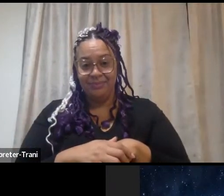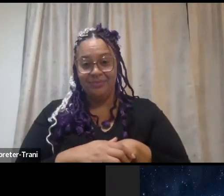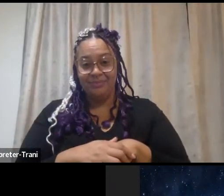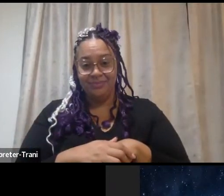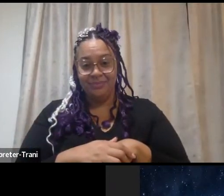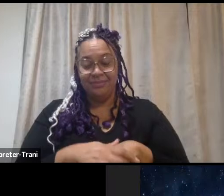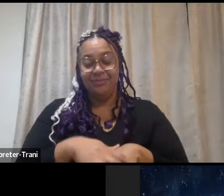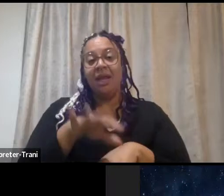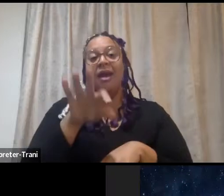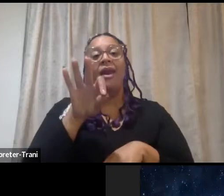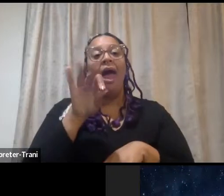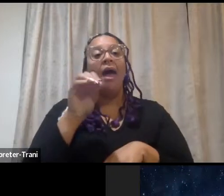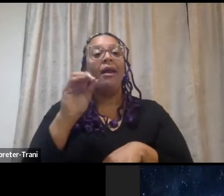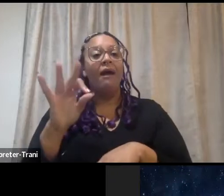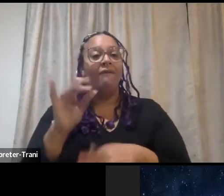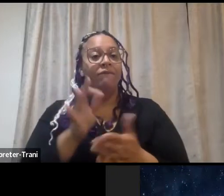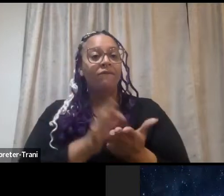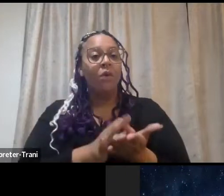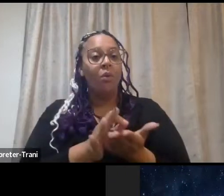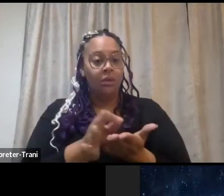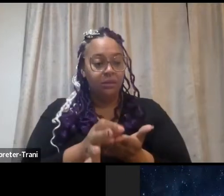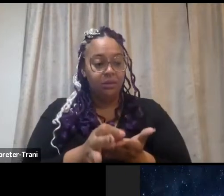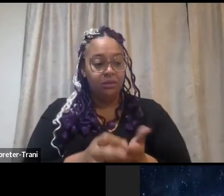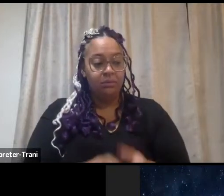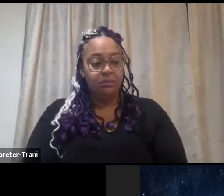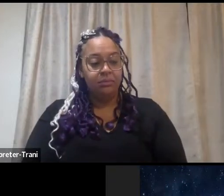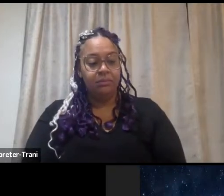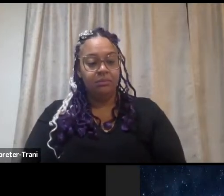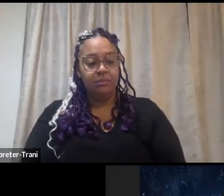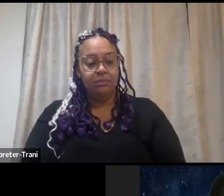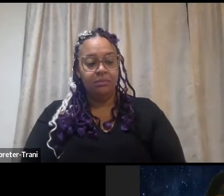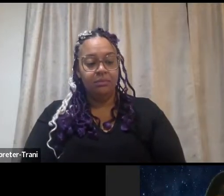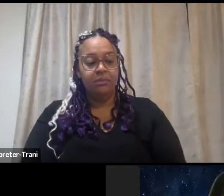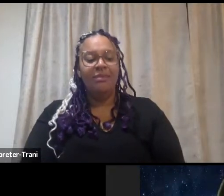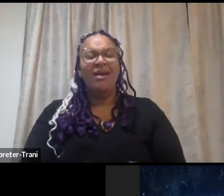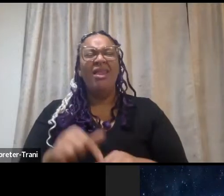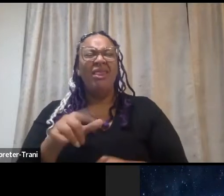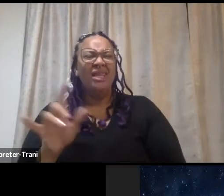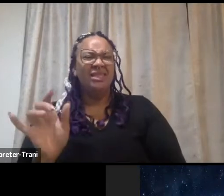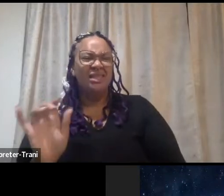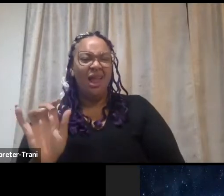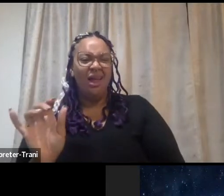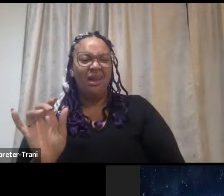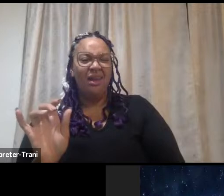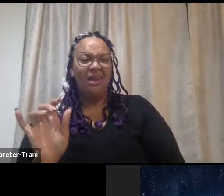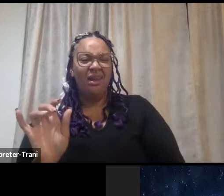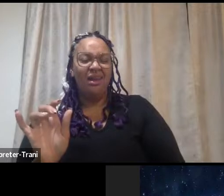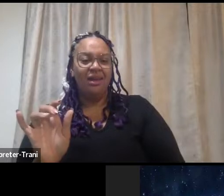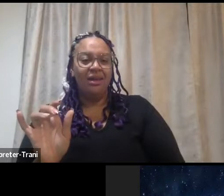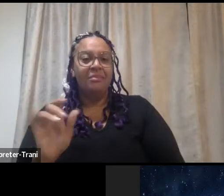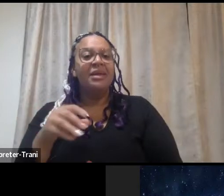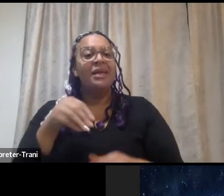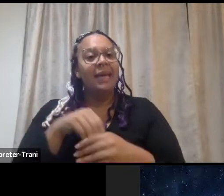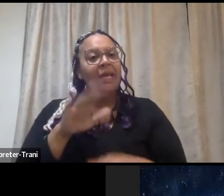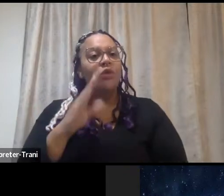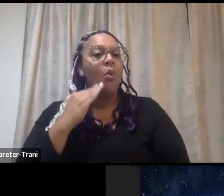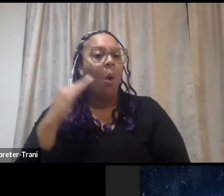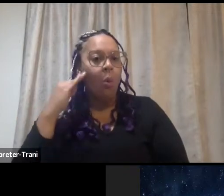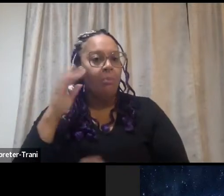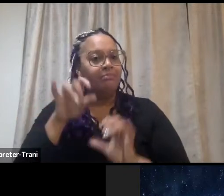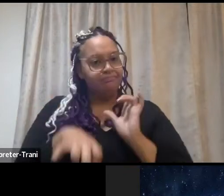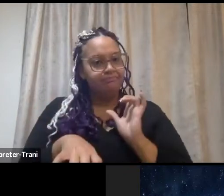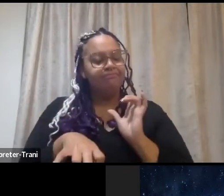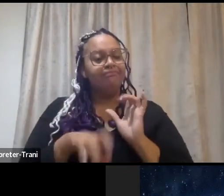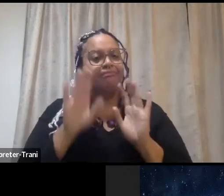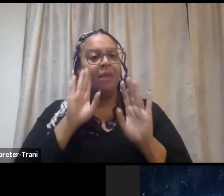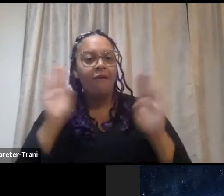9 of coins. This is like, be in your home.